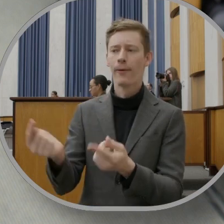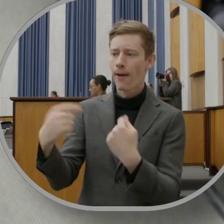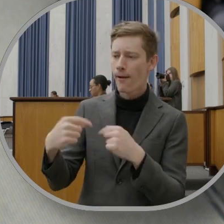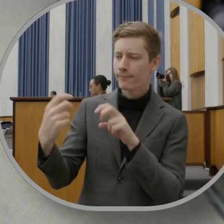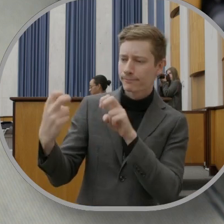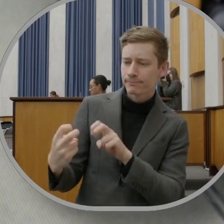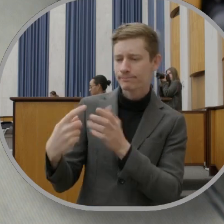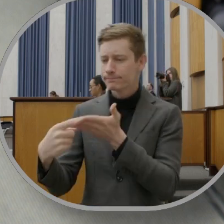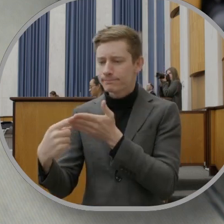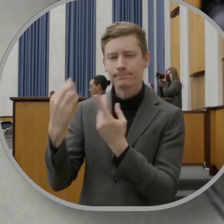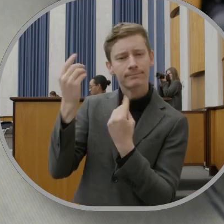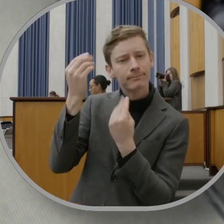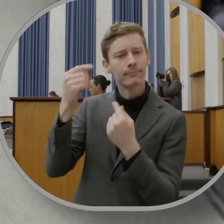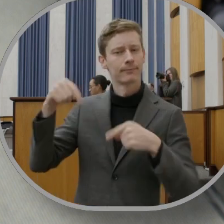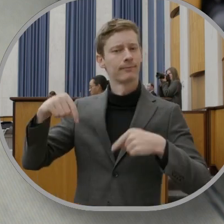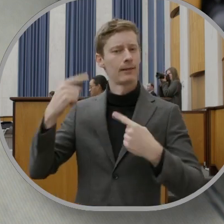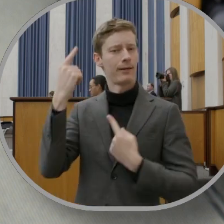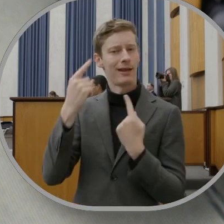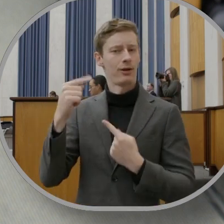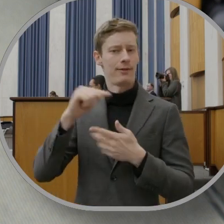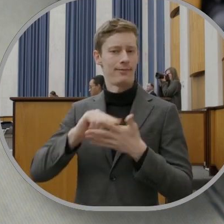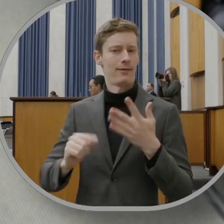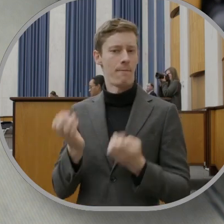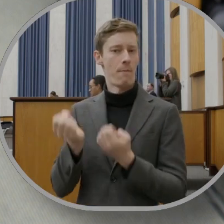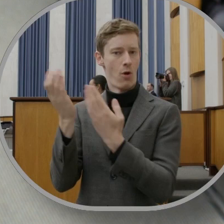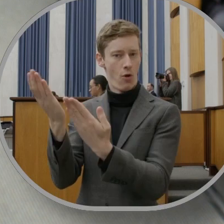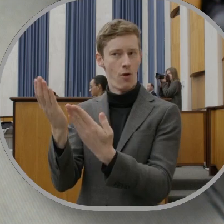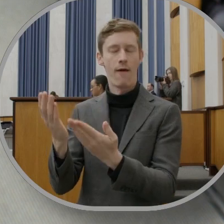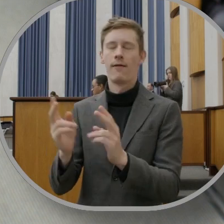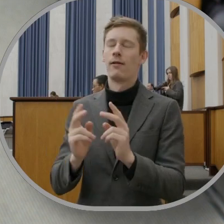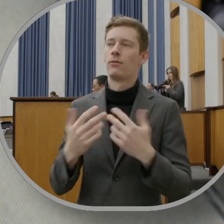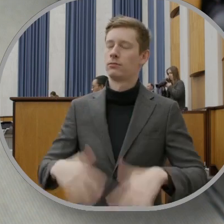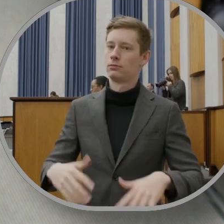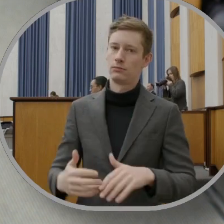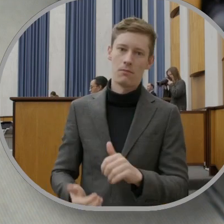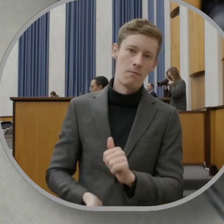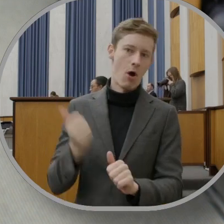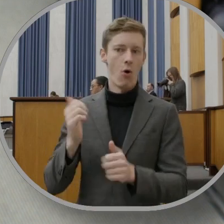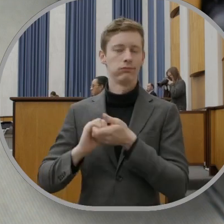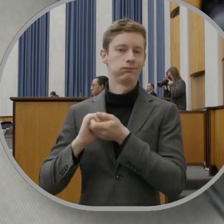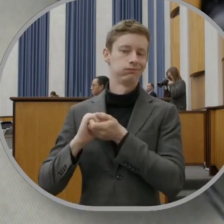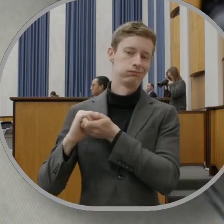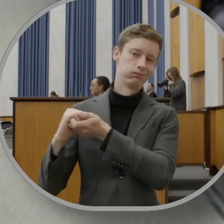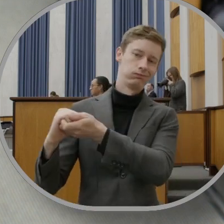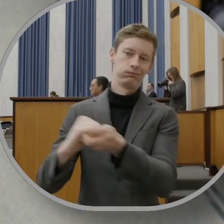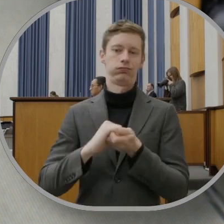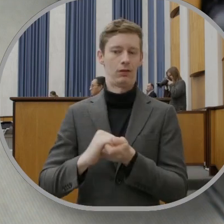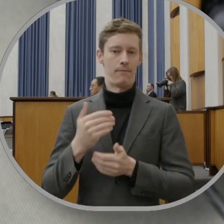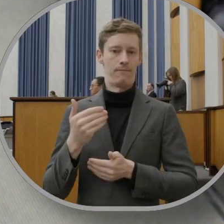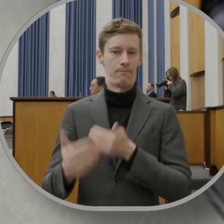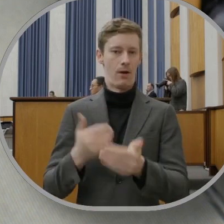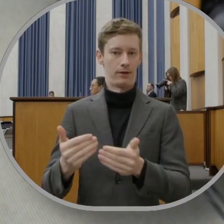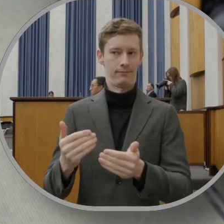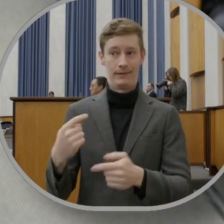consider this proposal. This has been the most collaborative budget process since we changed the form of government in the